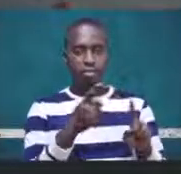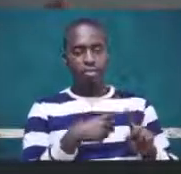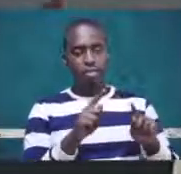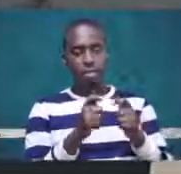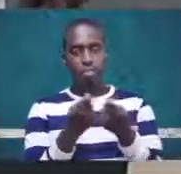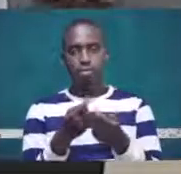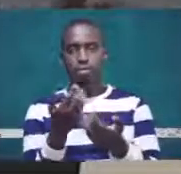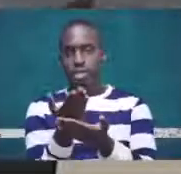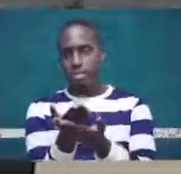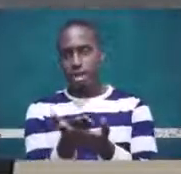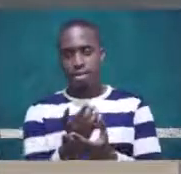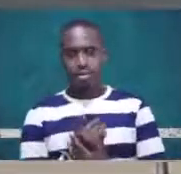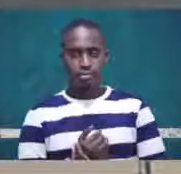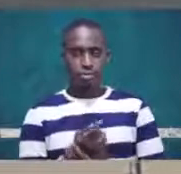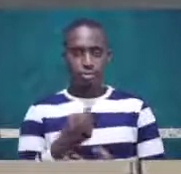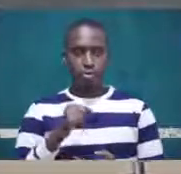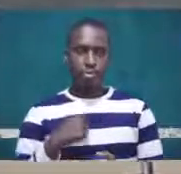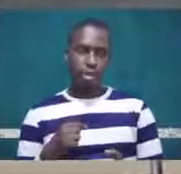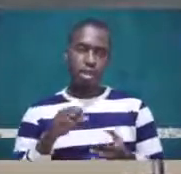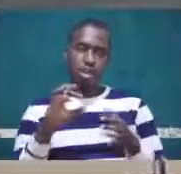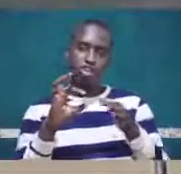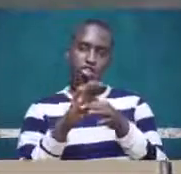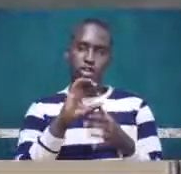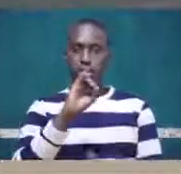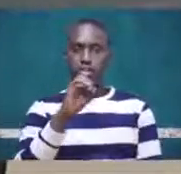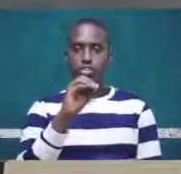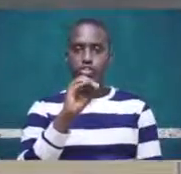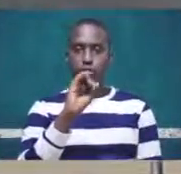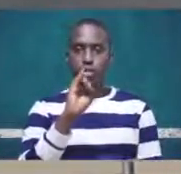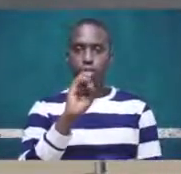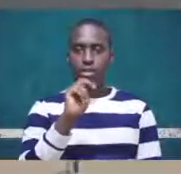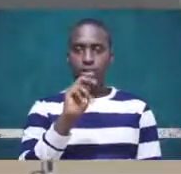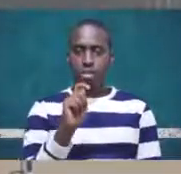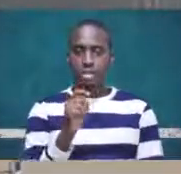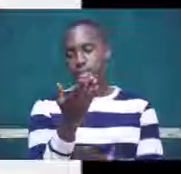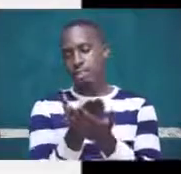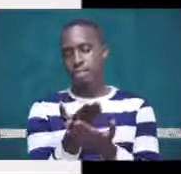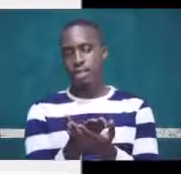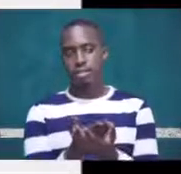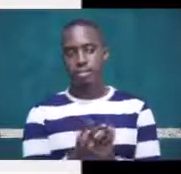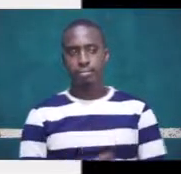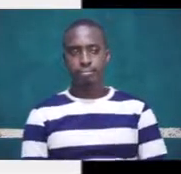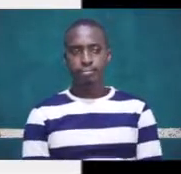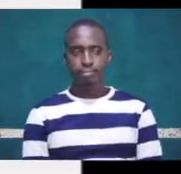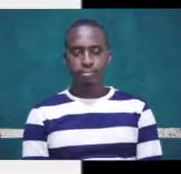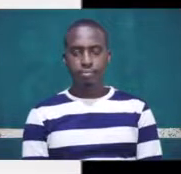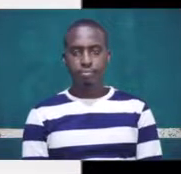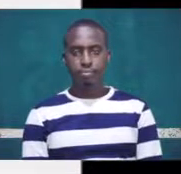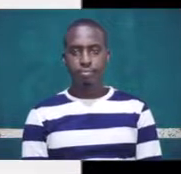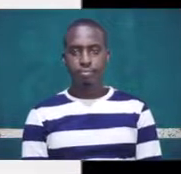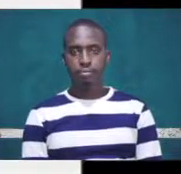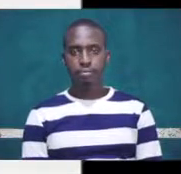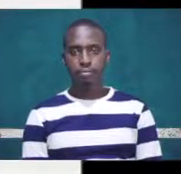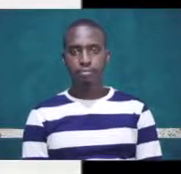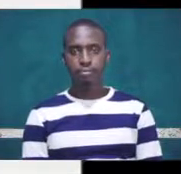demand. We have joint demand as number one. Types of demand. Then we have